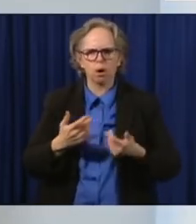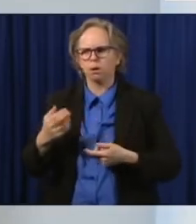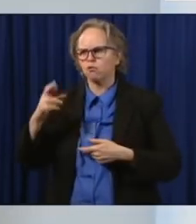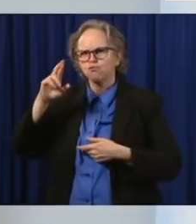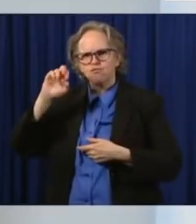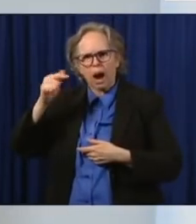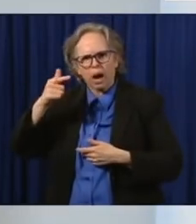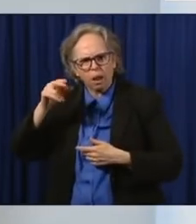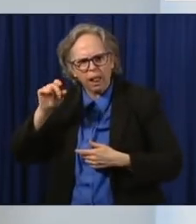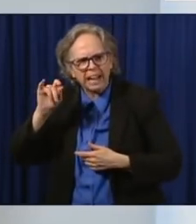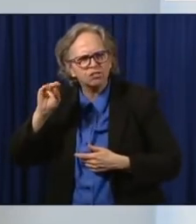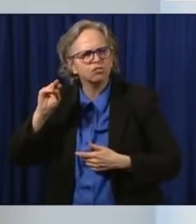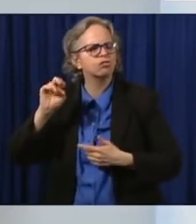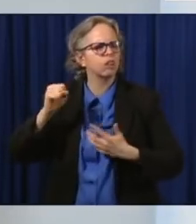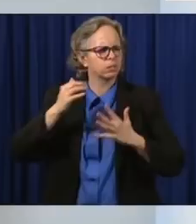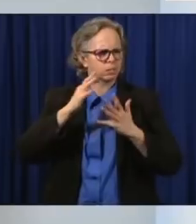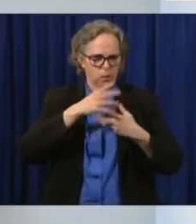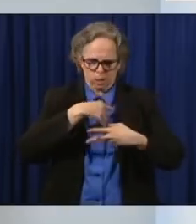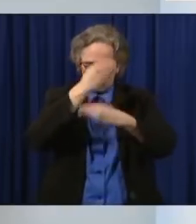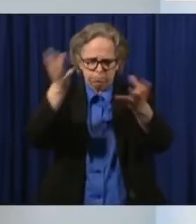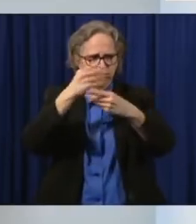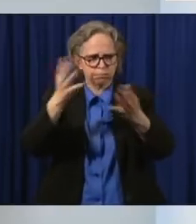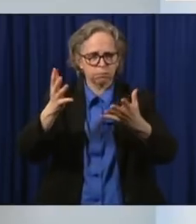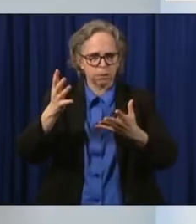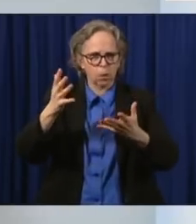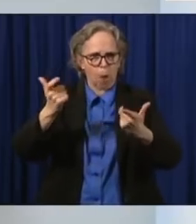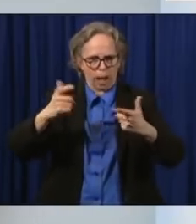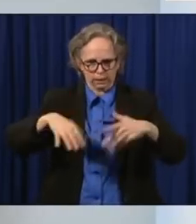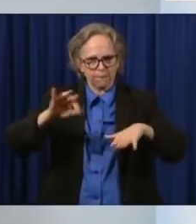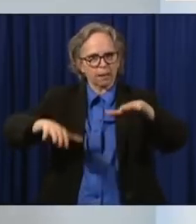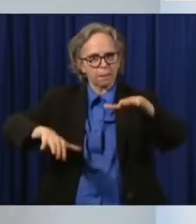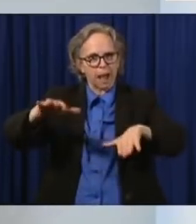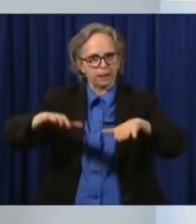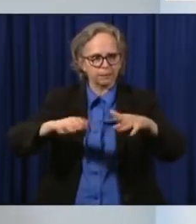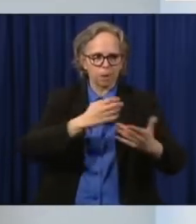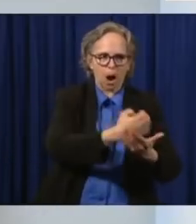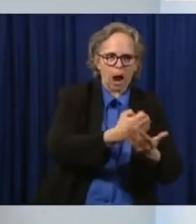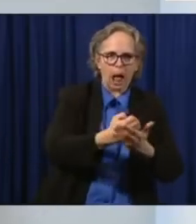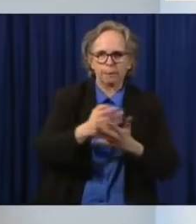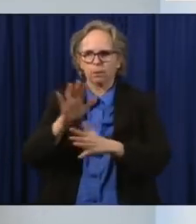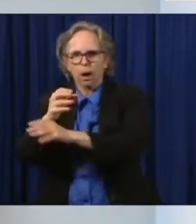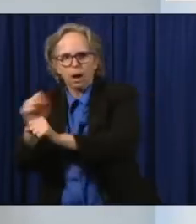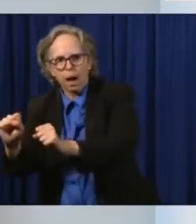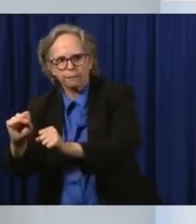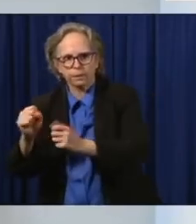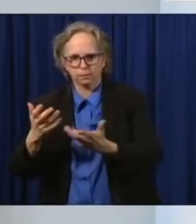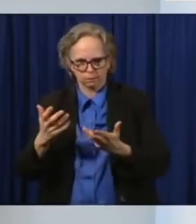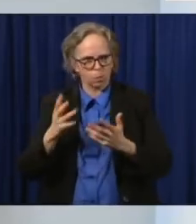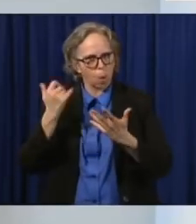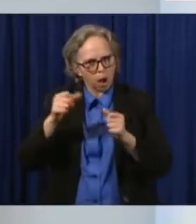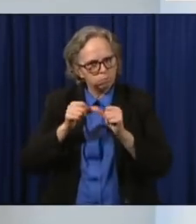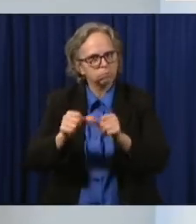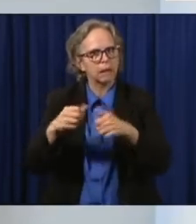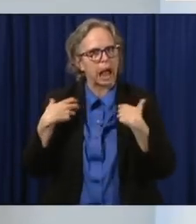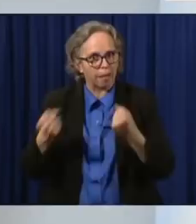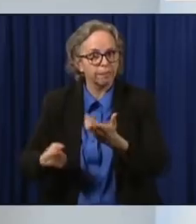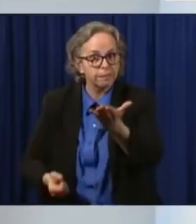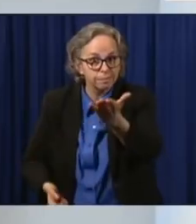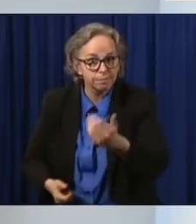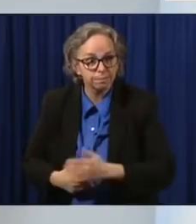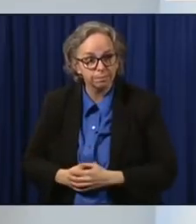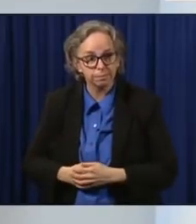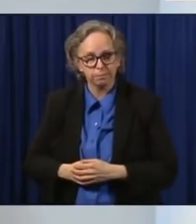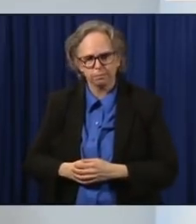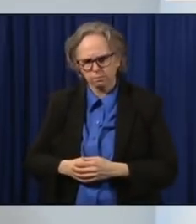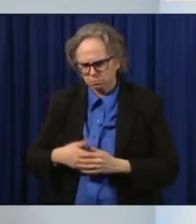balance to keep you healthy? And what all of these things that we've been doing are about reducing that risk for